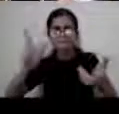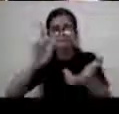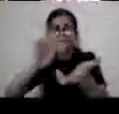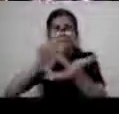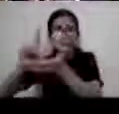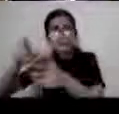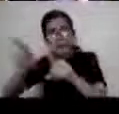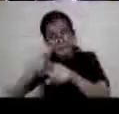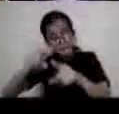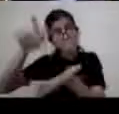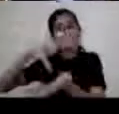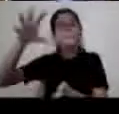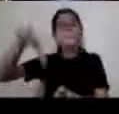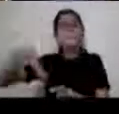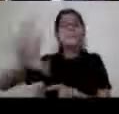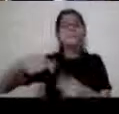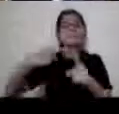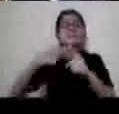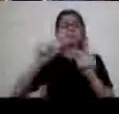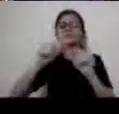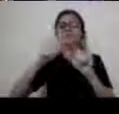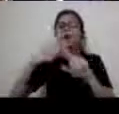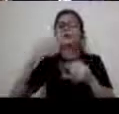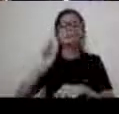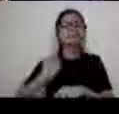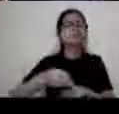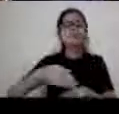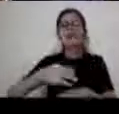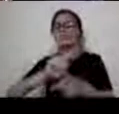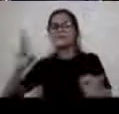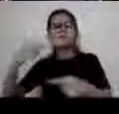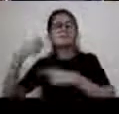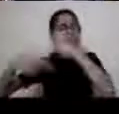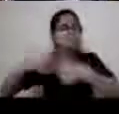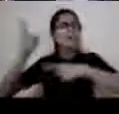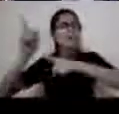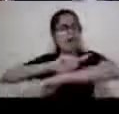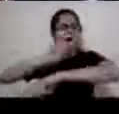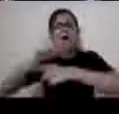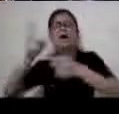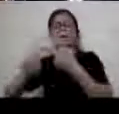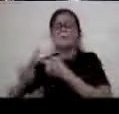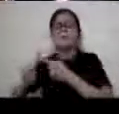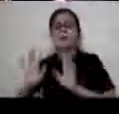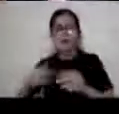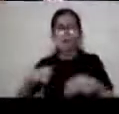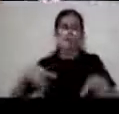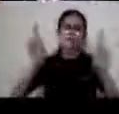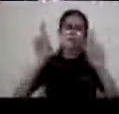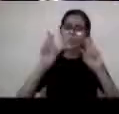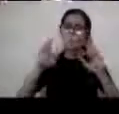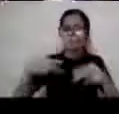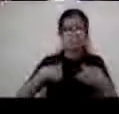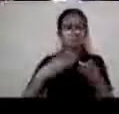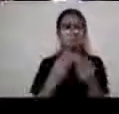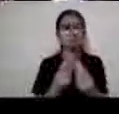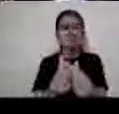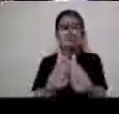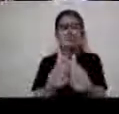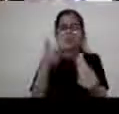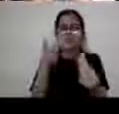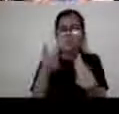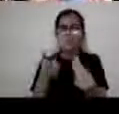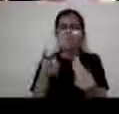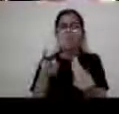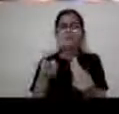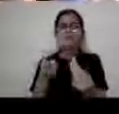of attacks happening each and every day. And we were supposed to come up with a solution which